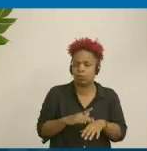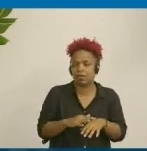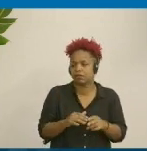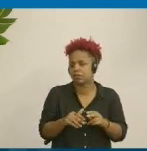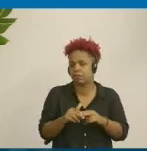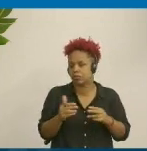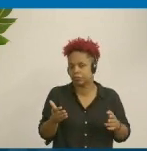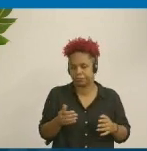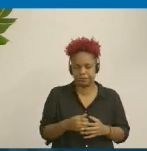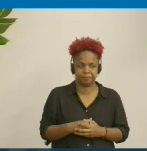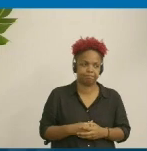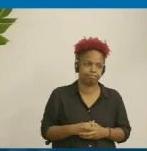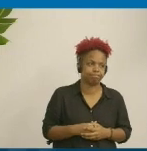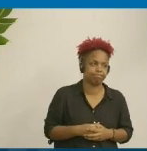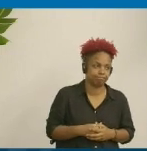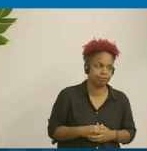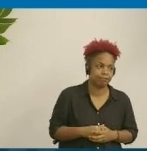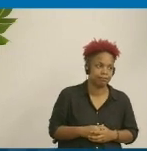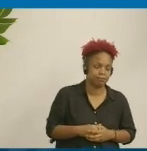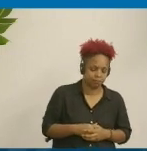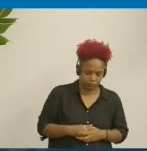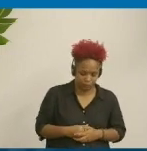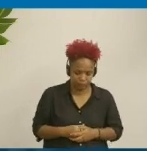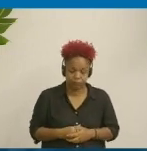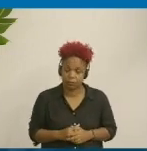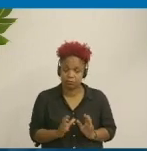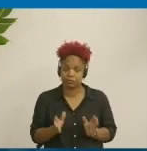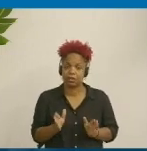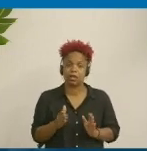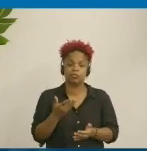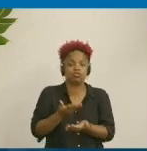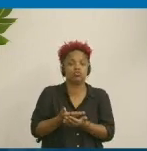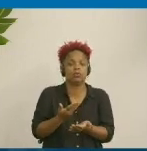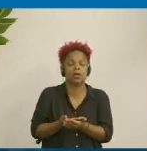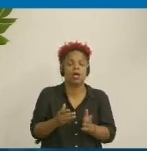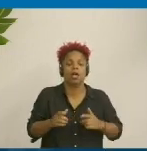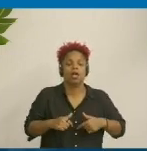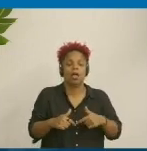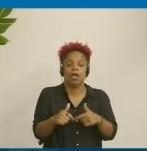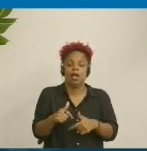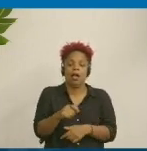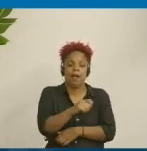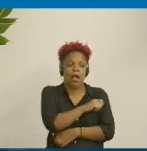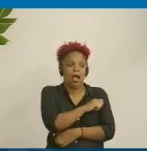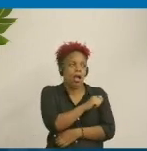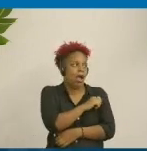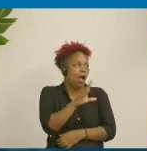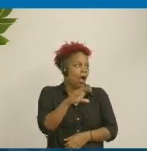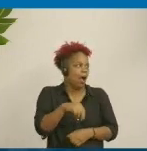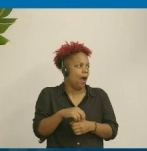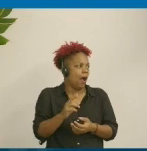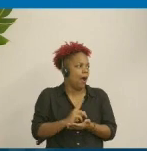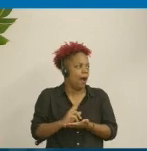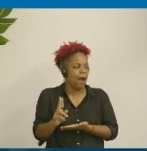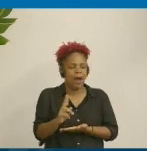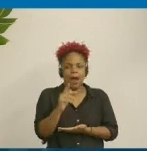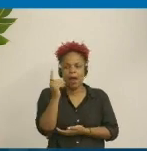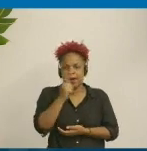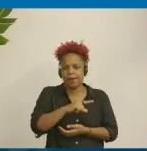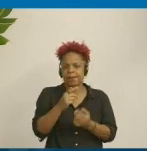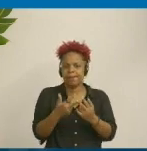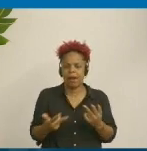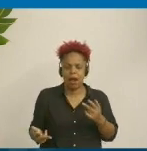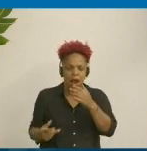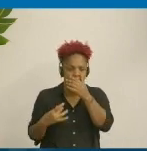students to volunteer. It was against the rules of the university, but still I think that education has not only to do with